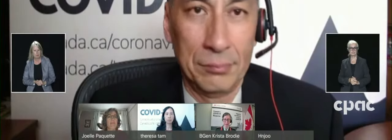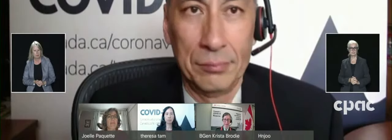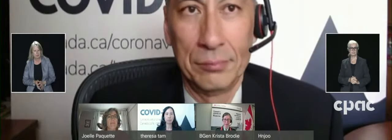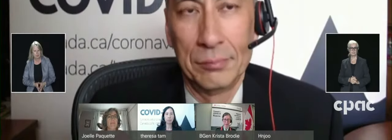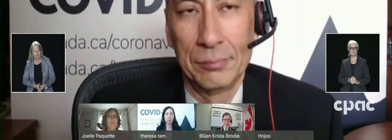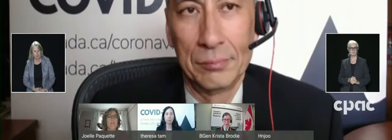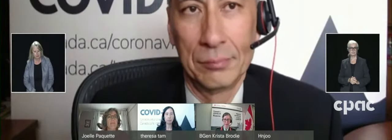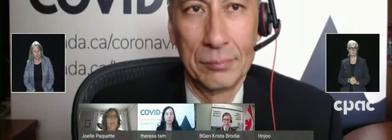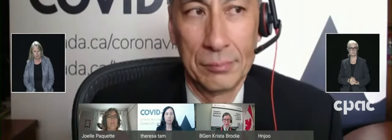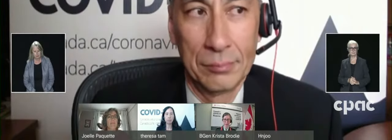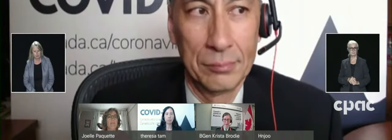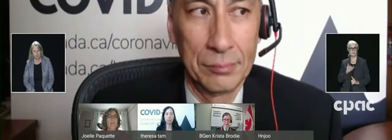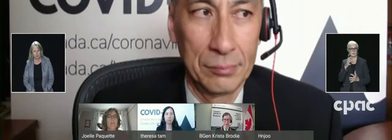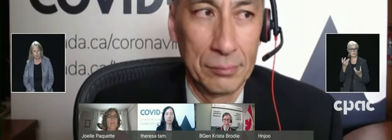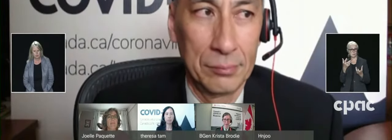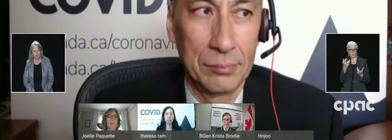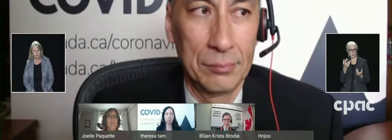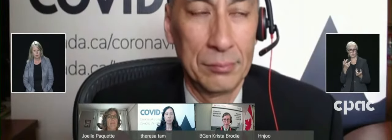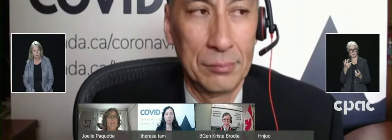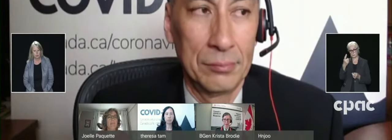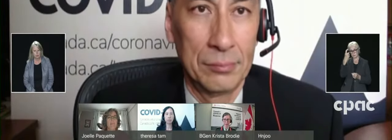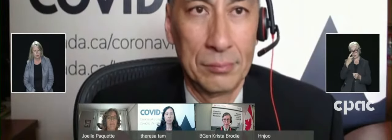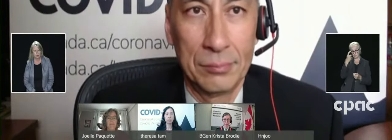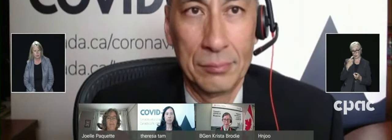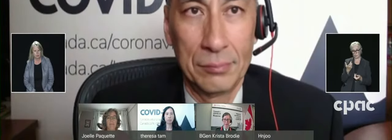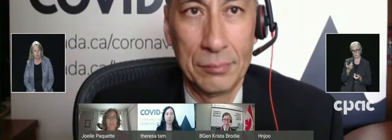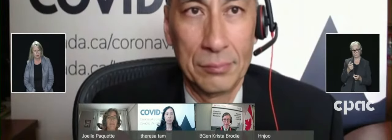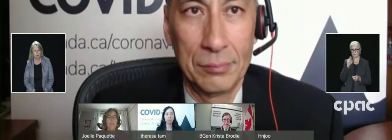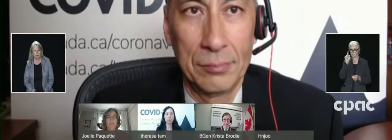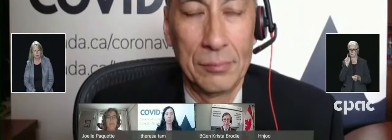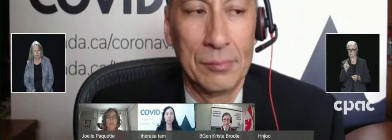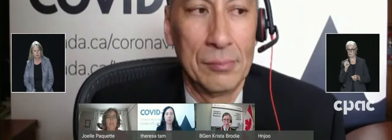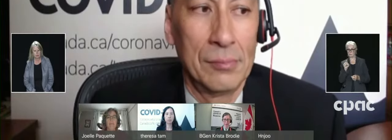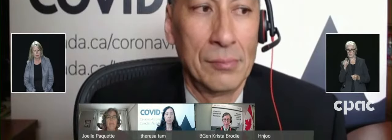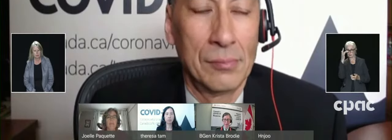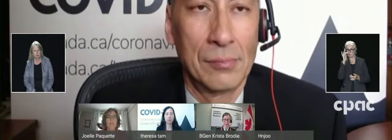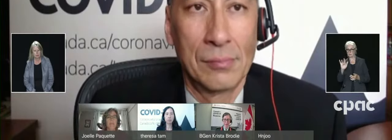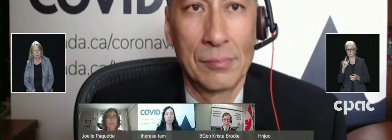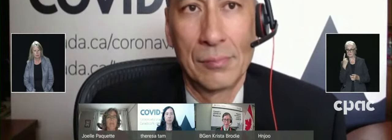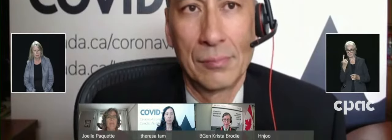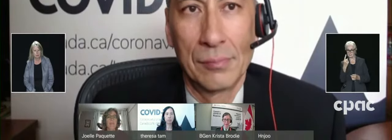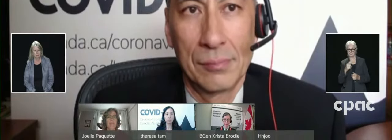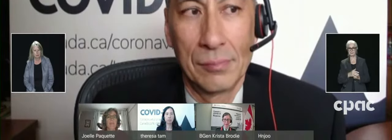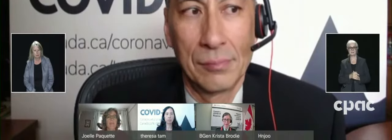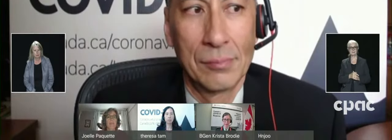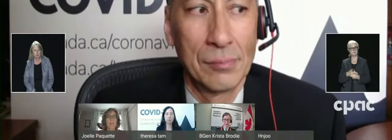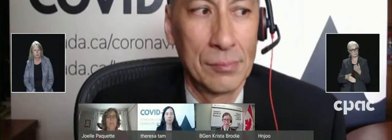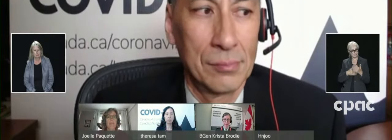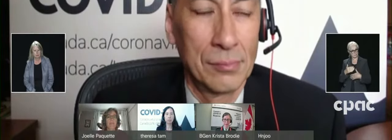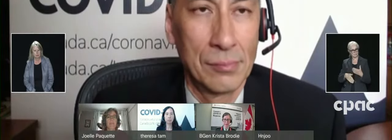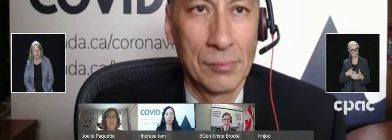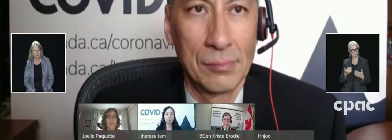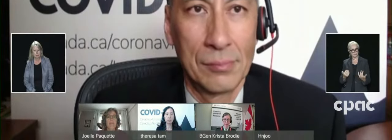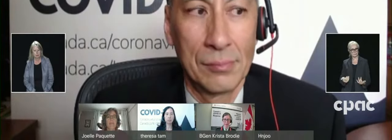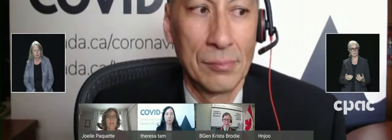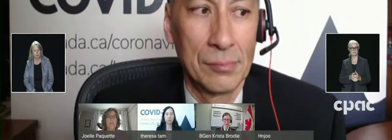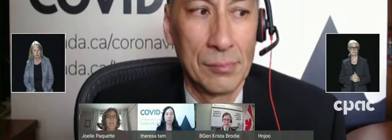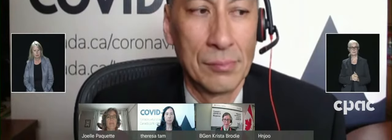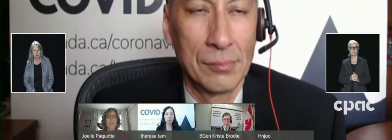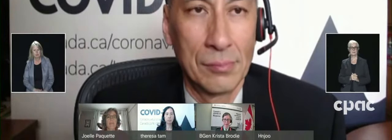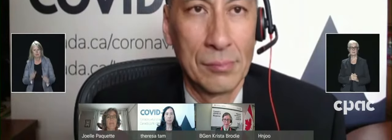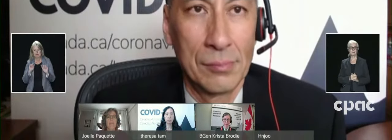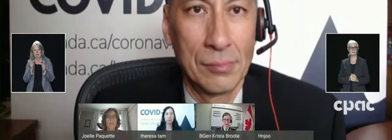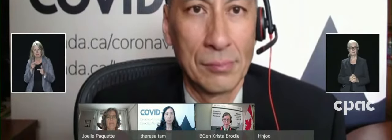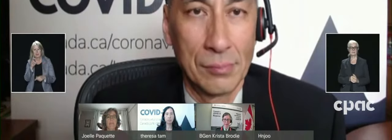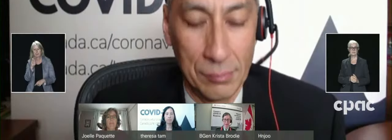phone. Si vous désirez poser une question, veuillez appuyer sur étoile 1. Alors procédons. Let's begin. Over to you, Dr.